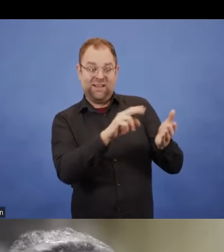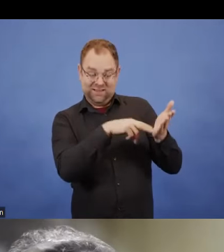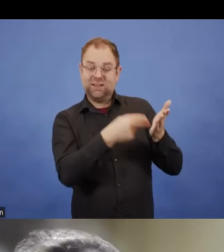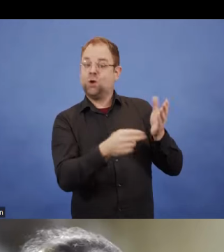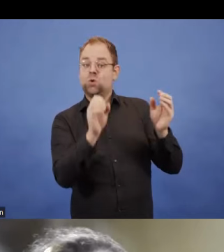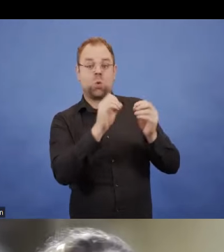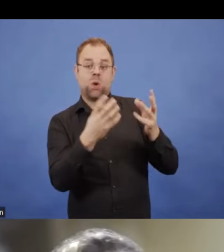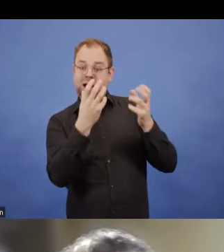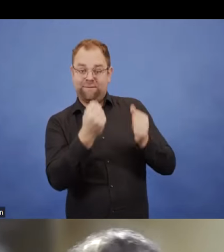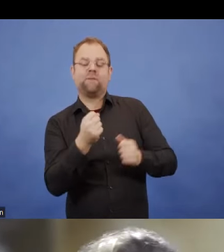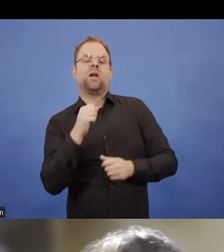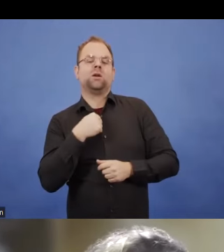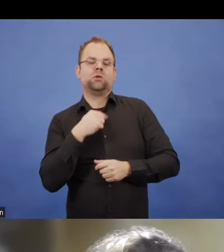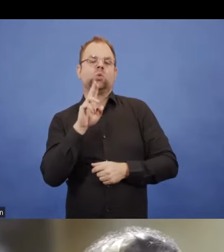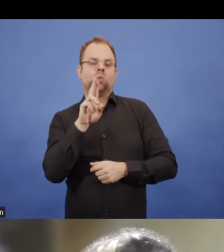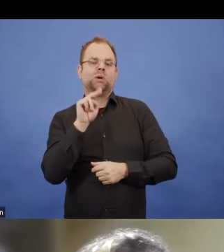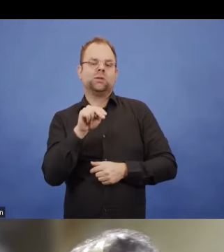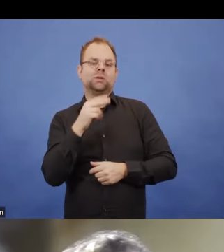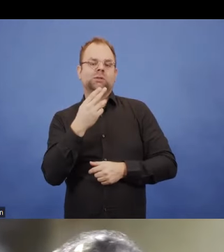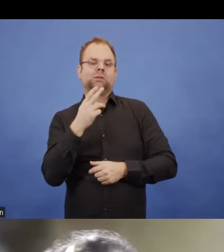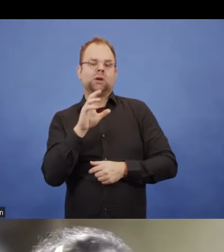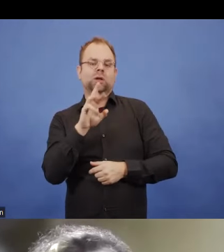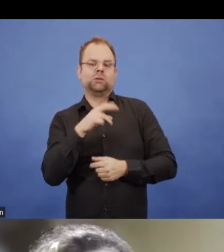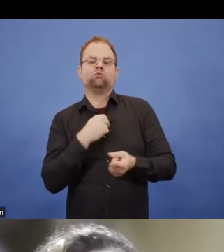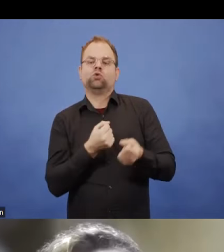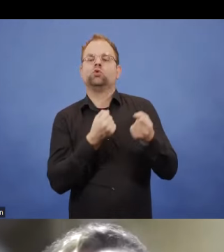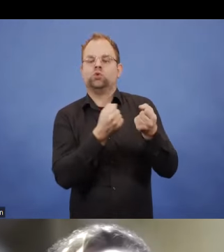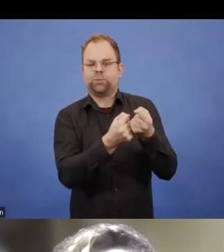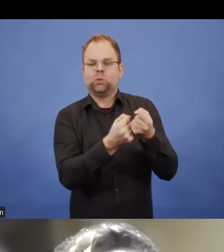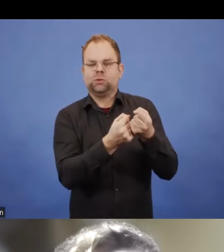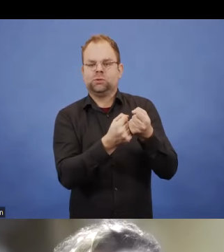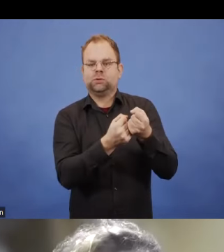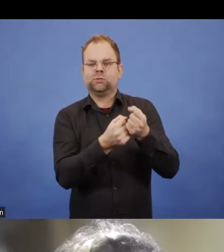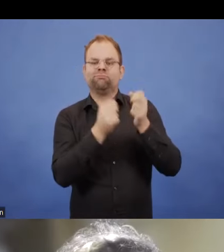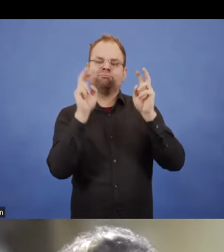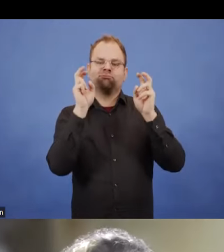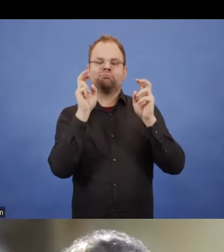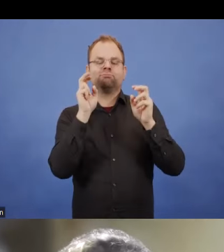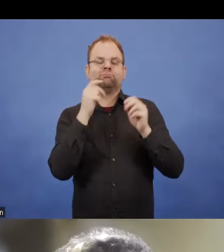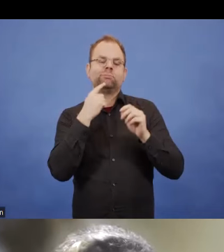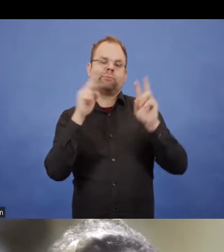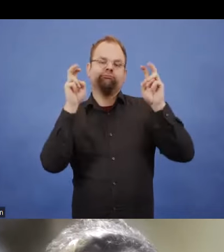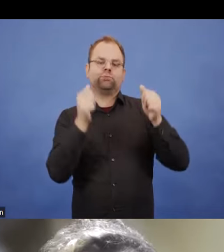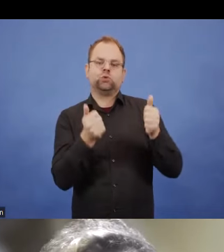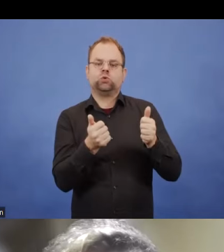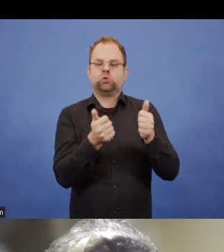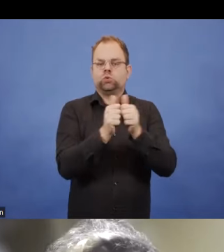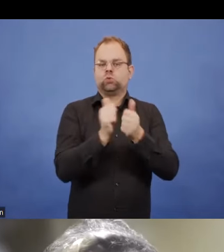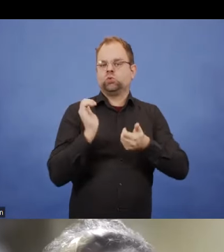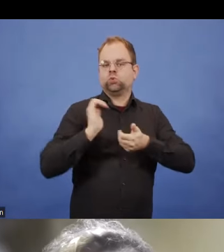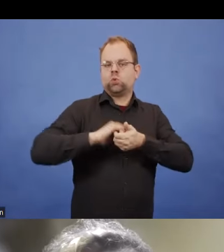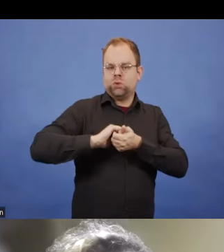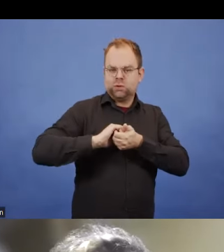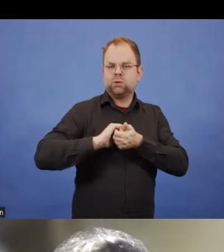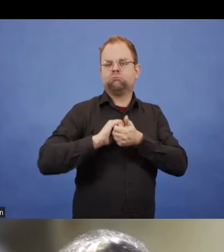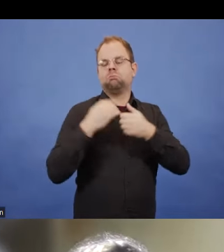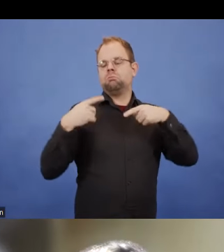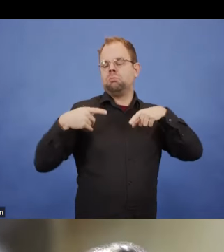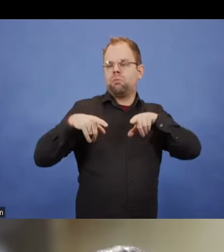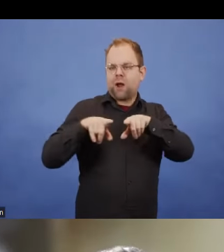received by UNHCR or by the state authorities with the support of UNHCR and adjudicated within this parallel or joint asylum